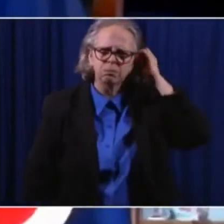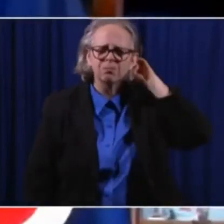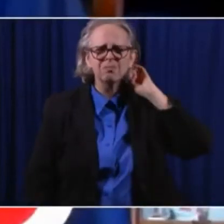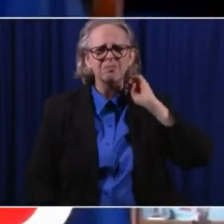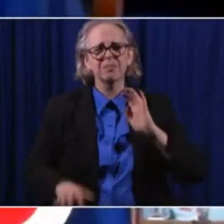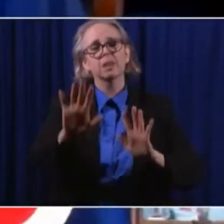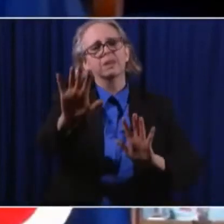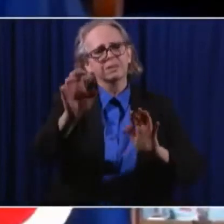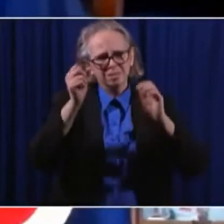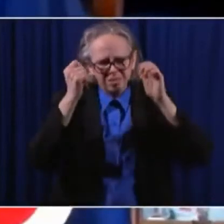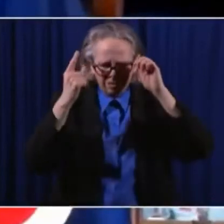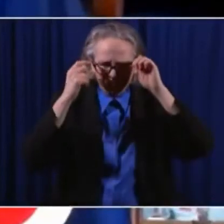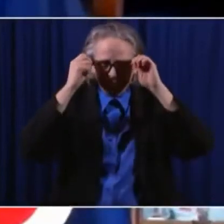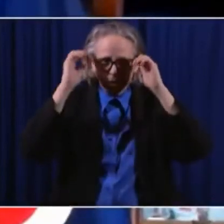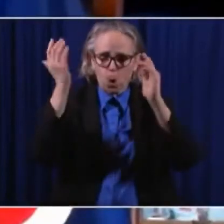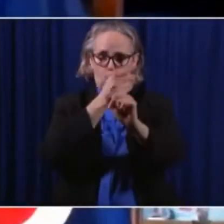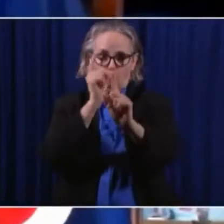do that.